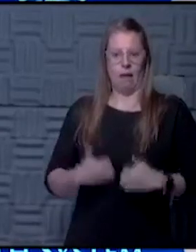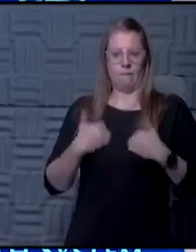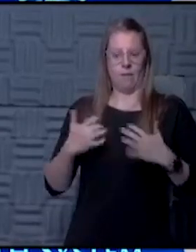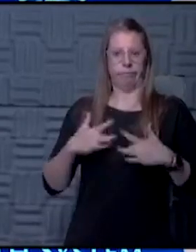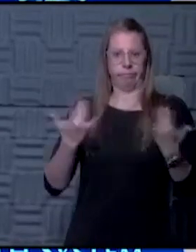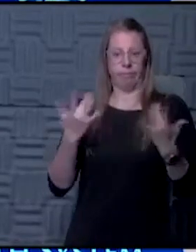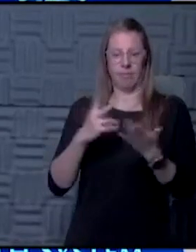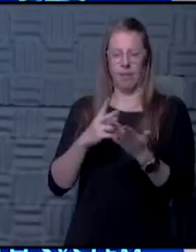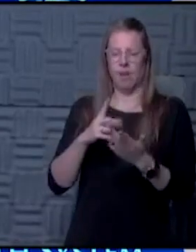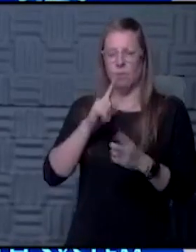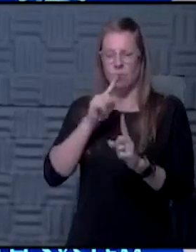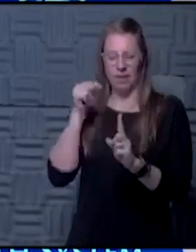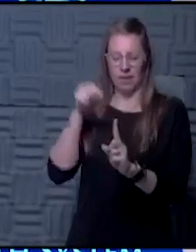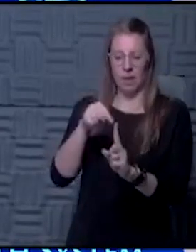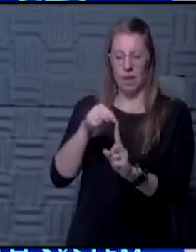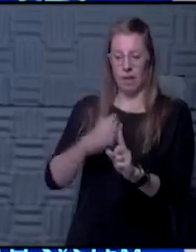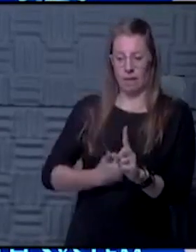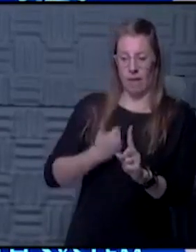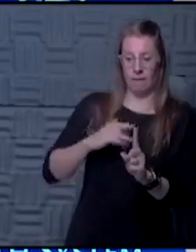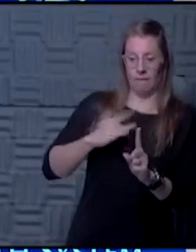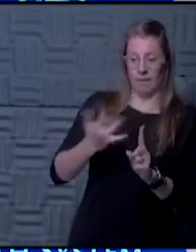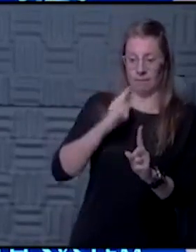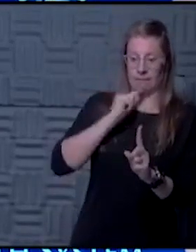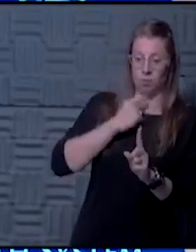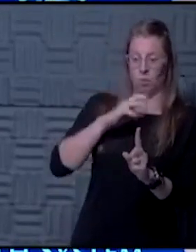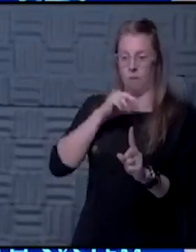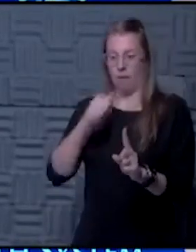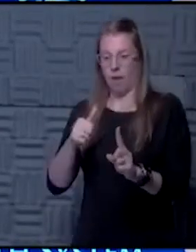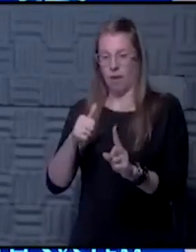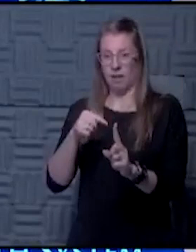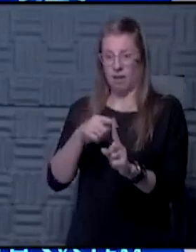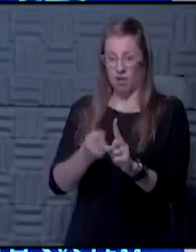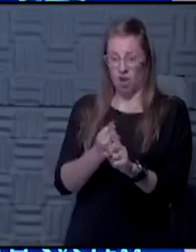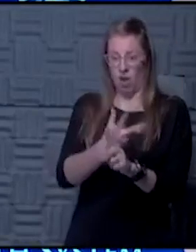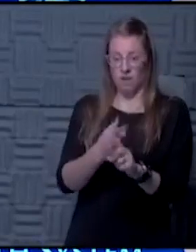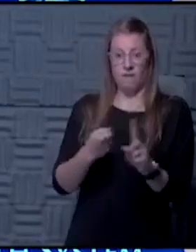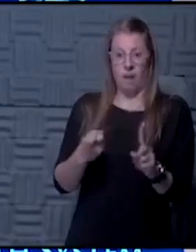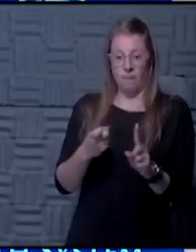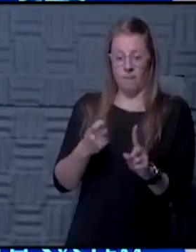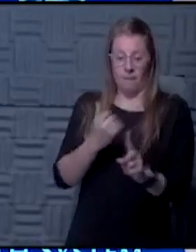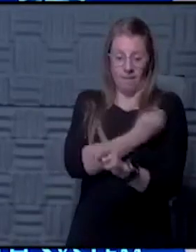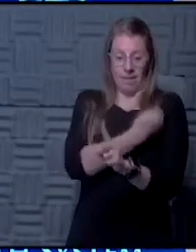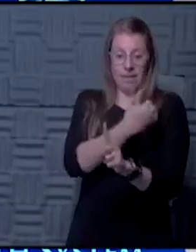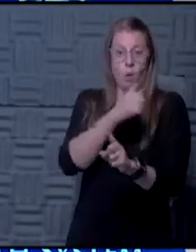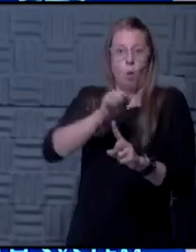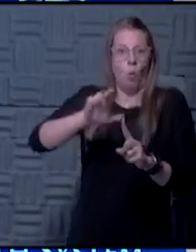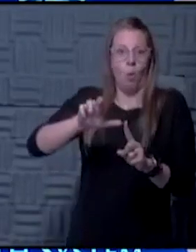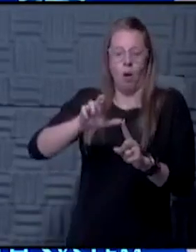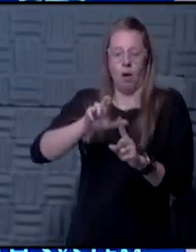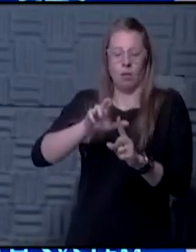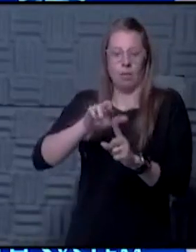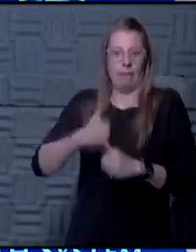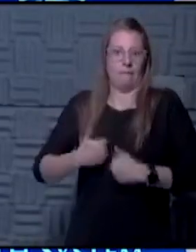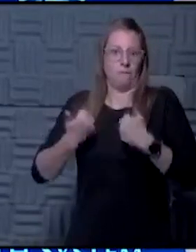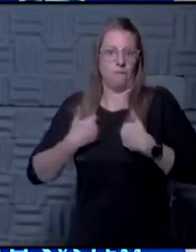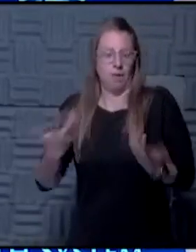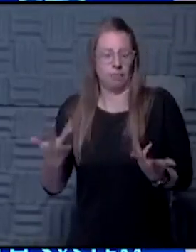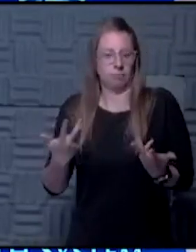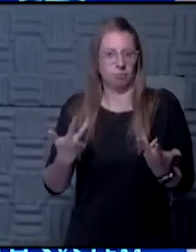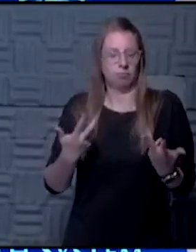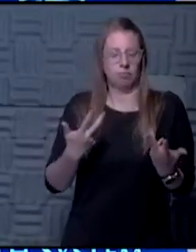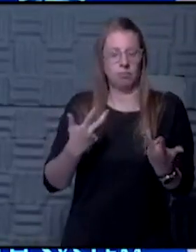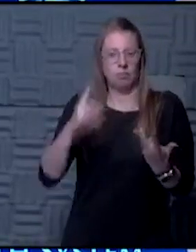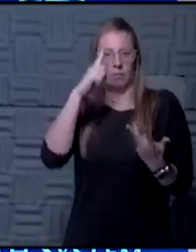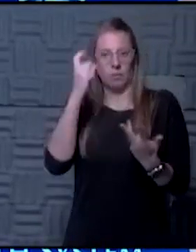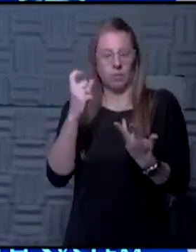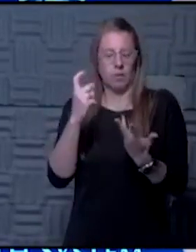those normal life events, which may be serious, may not be, were they due to the vaccine, or they were just part of life because that's something that was going to happen to